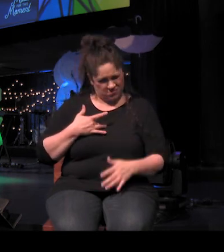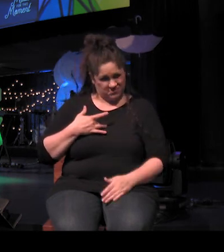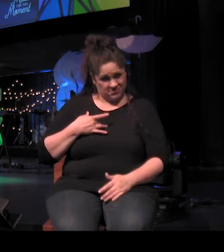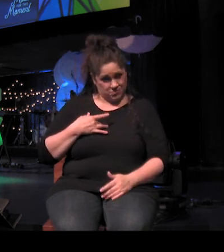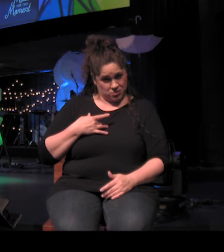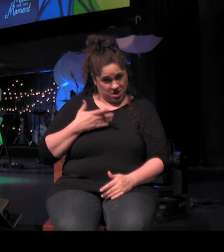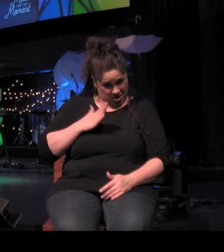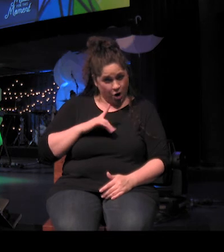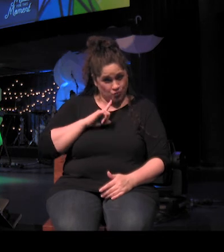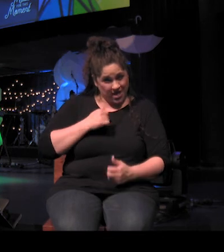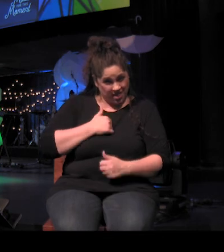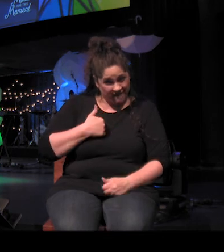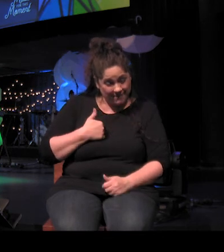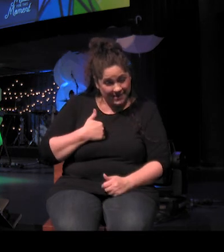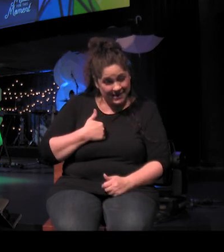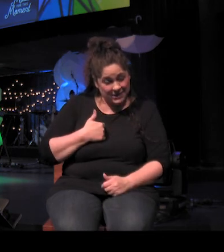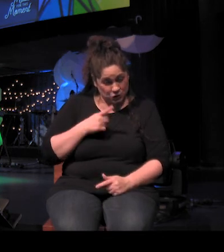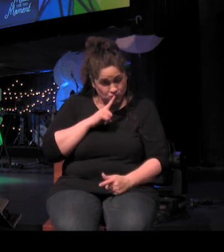me?